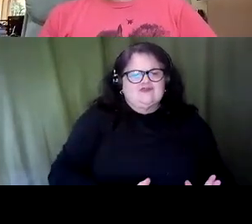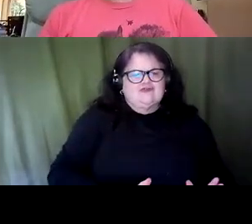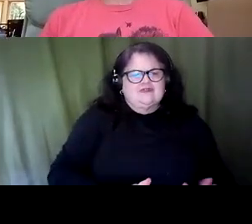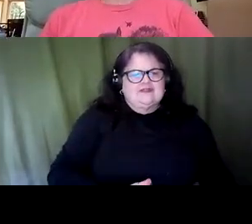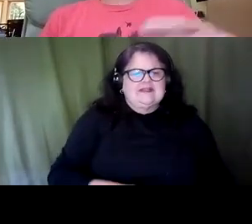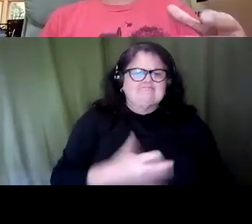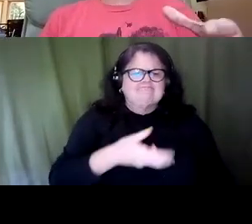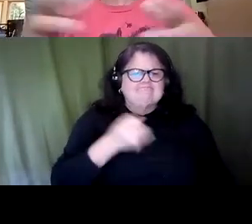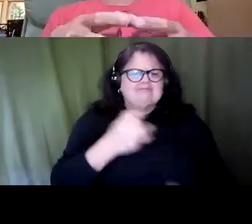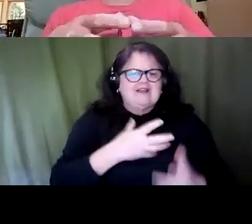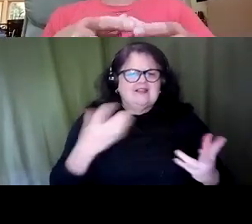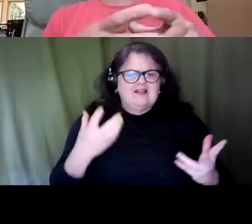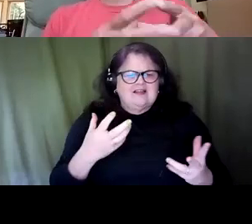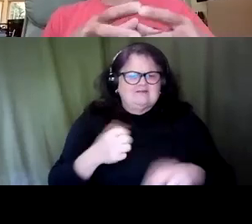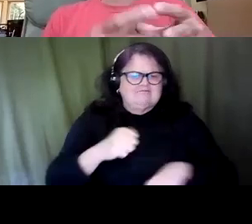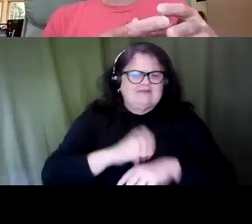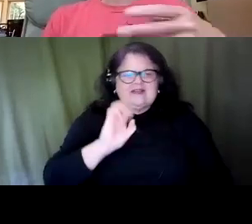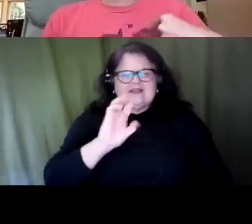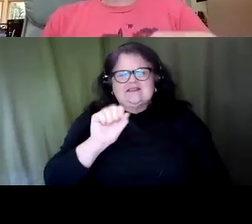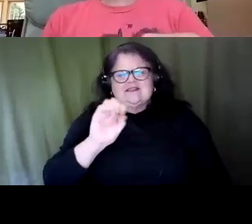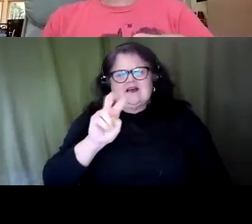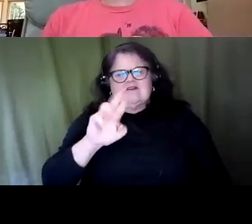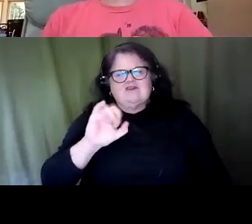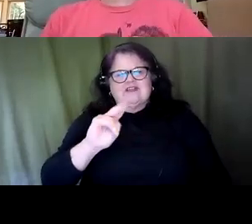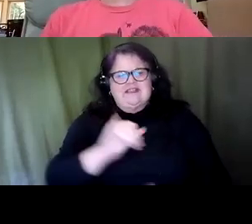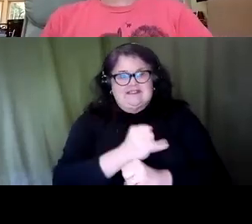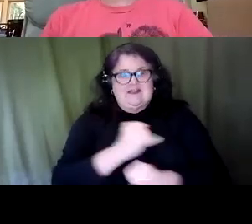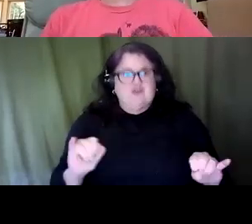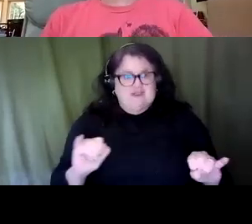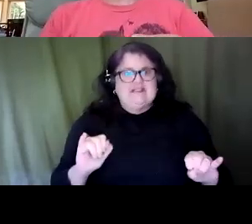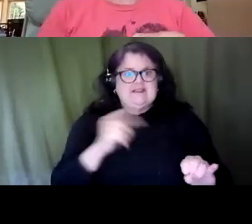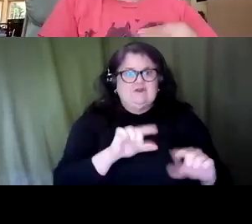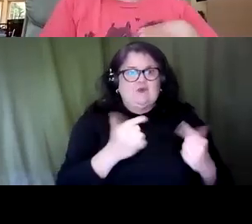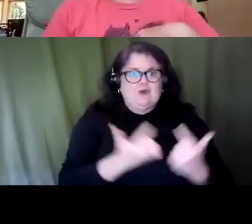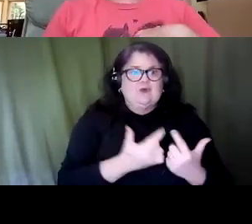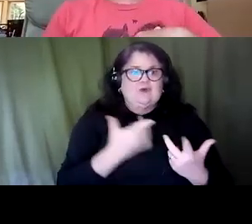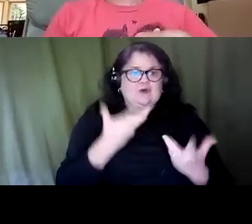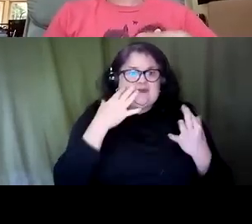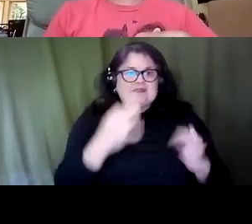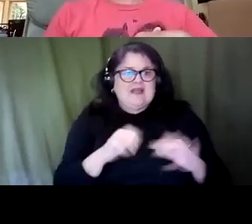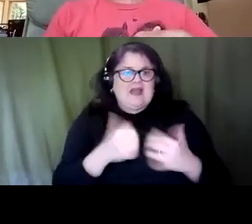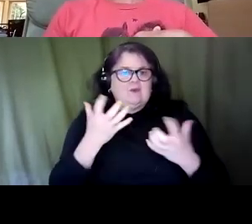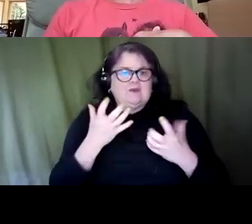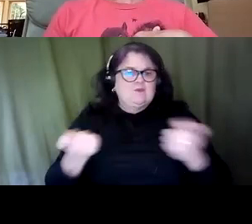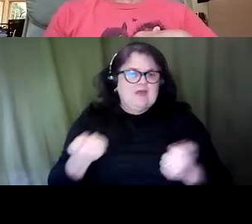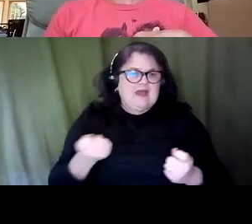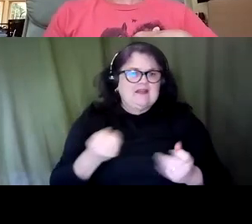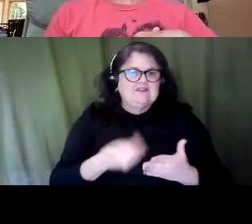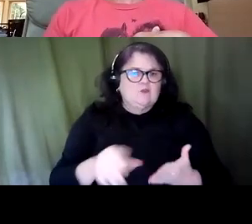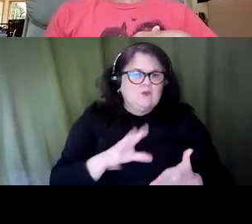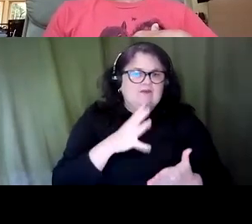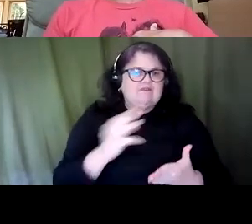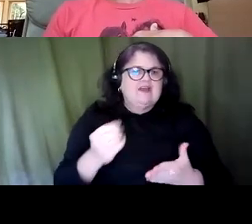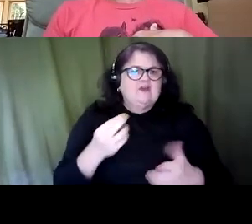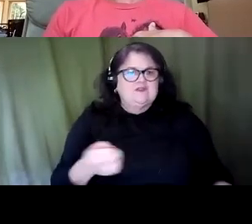the sovereignty of a group to decide how it wants to manage the wealth and the resources.